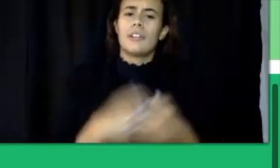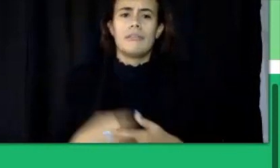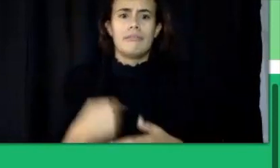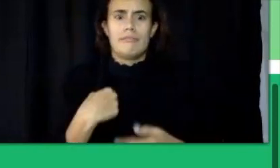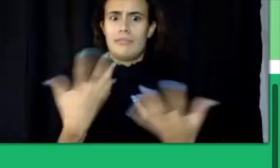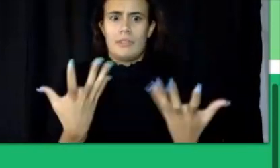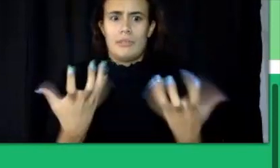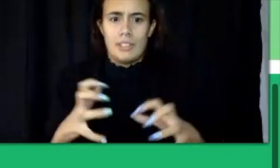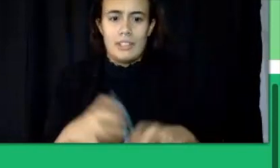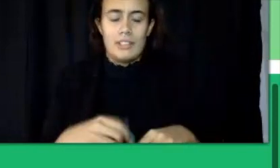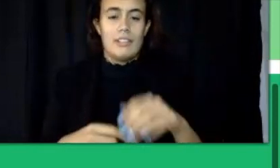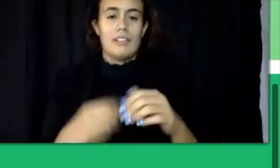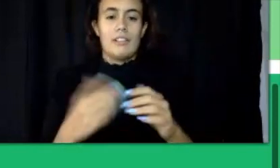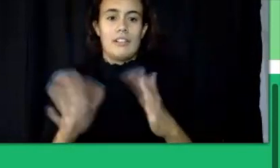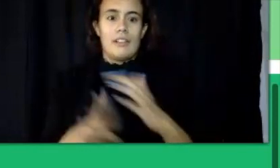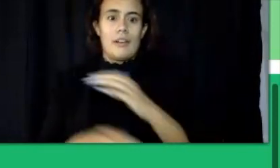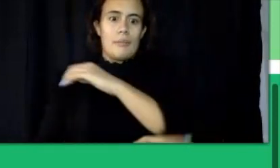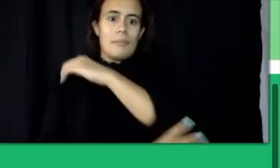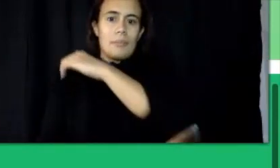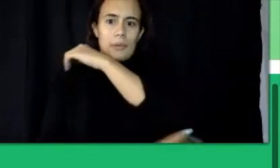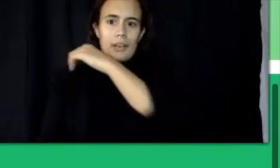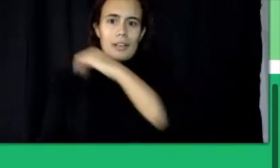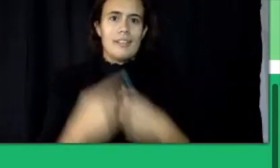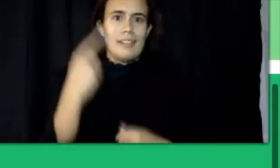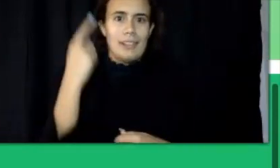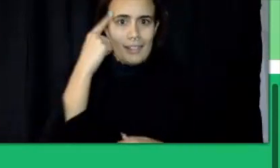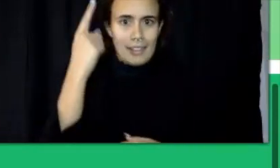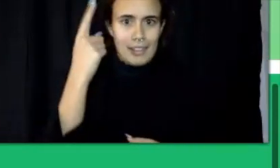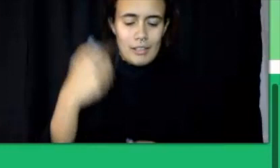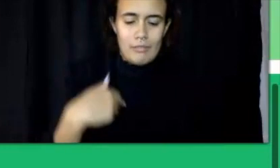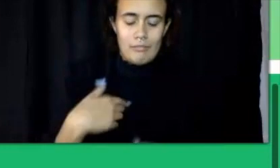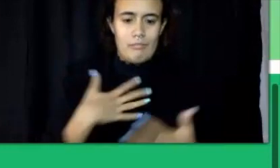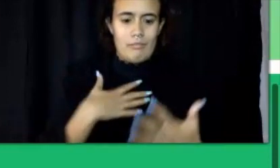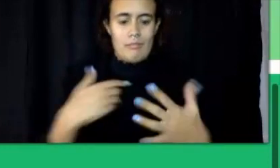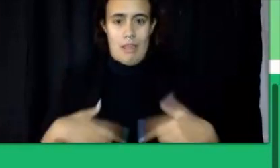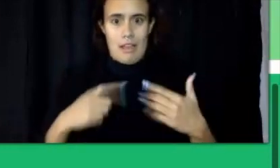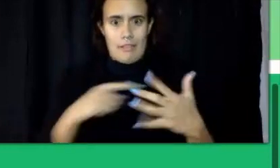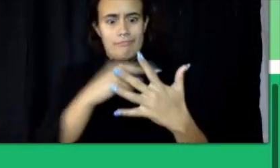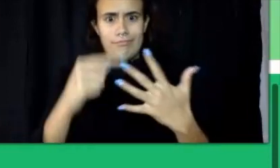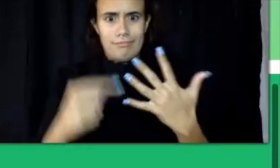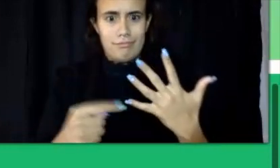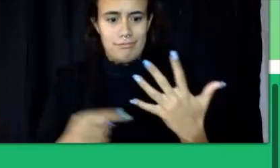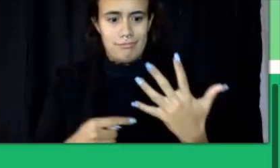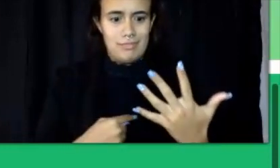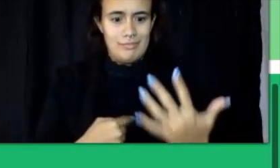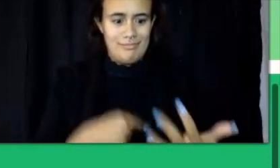Poor, I thought to myself, at every point in my life, I feel that.